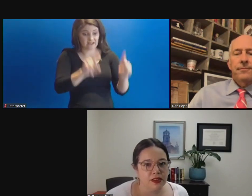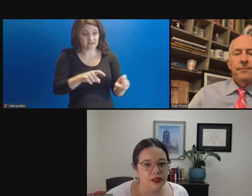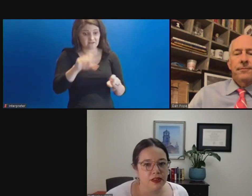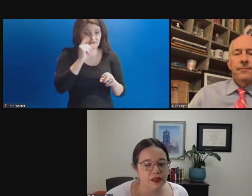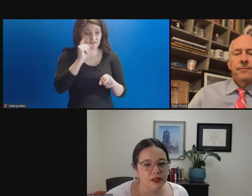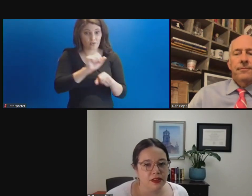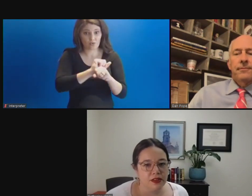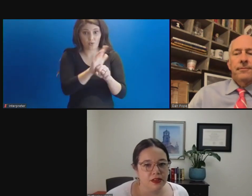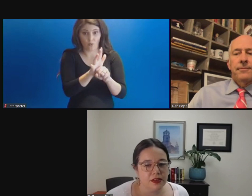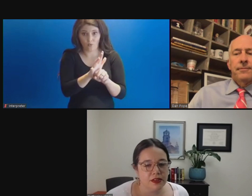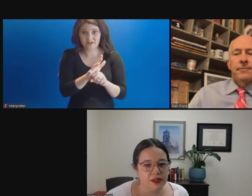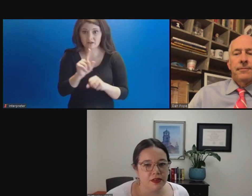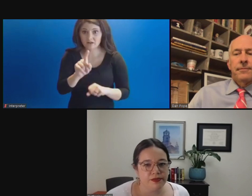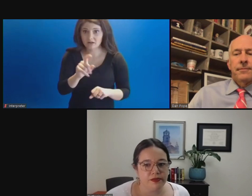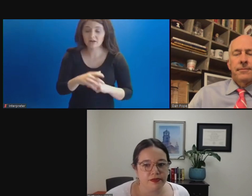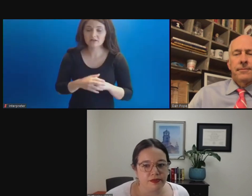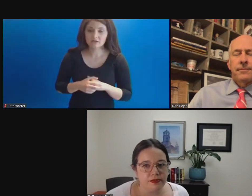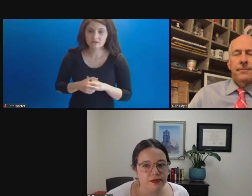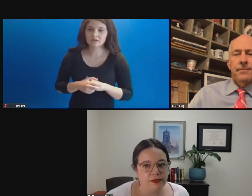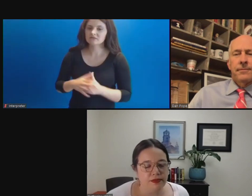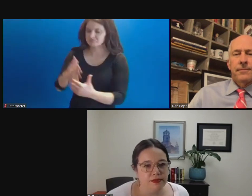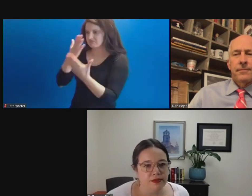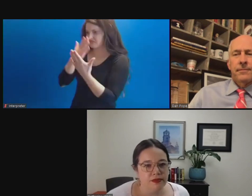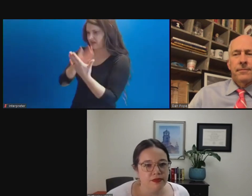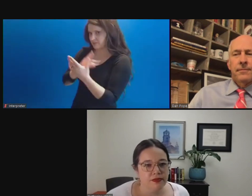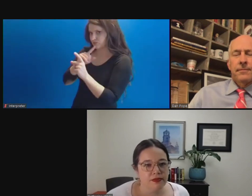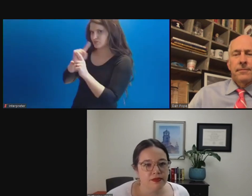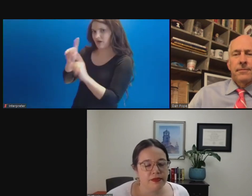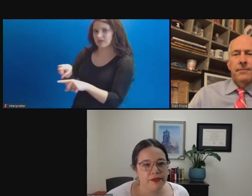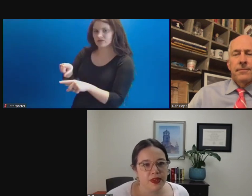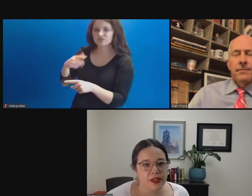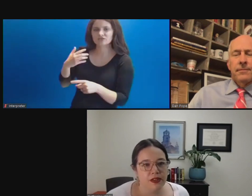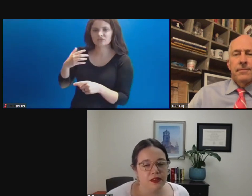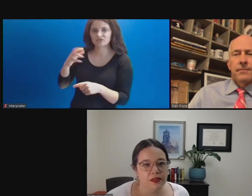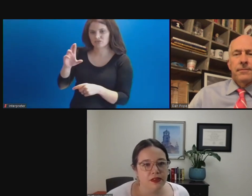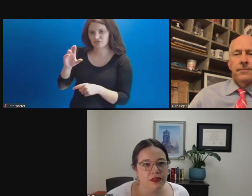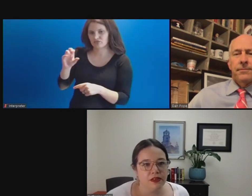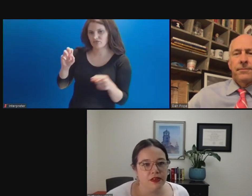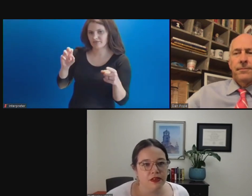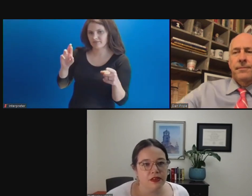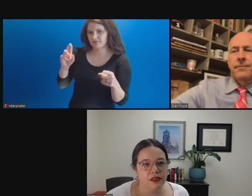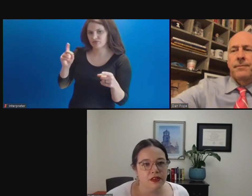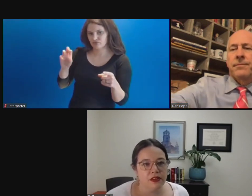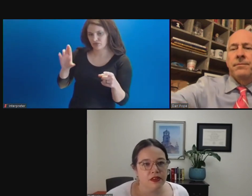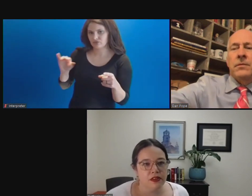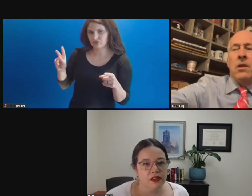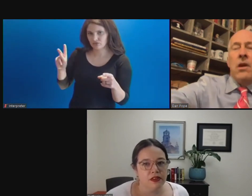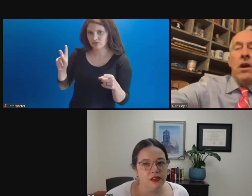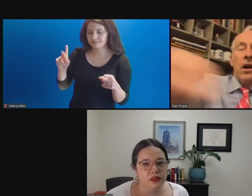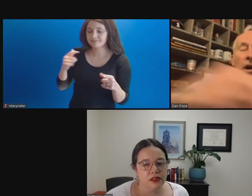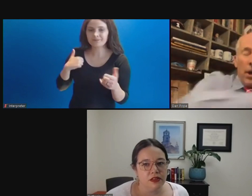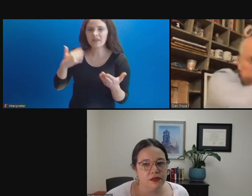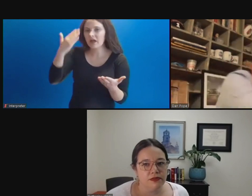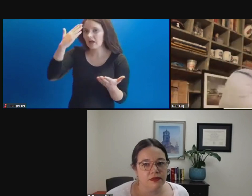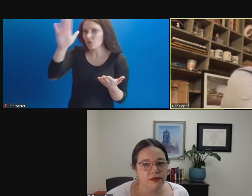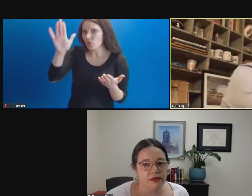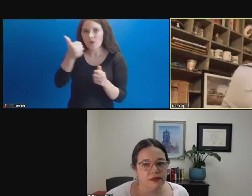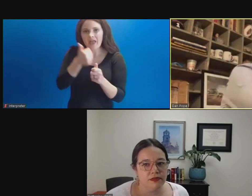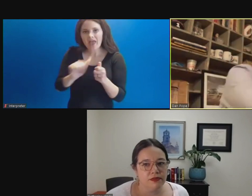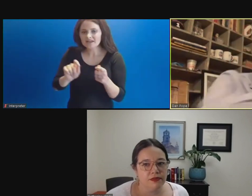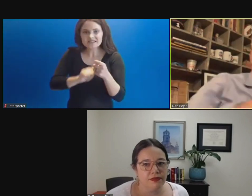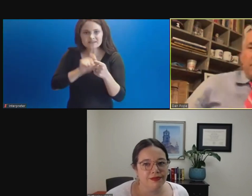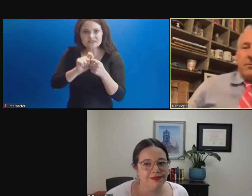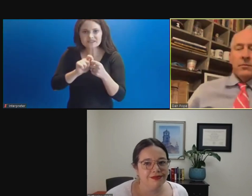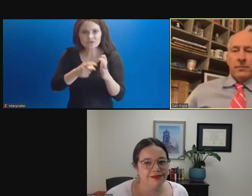I'm happy to talk about that, Christy. Thank you for that question. I don't know of any particular requirement for